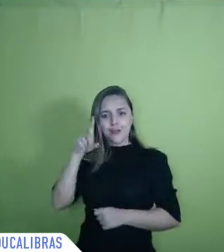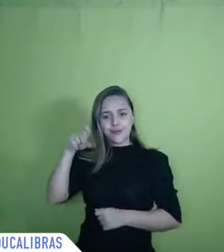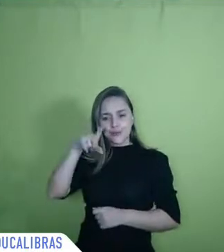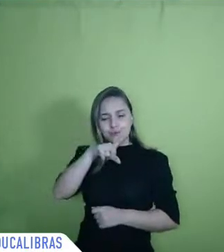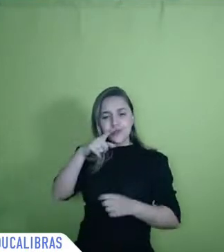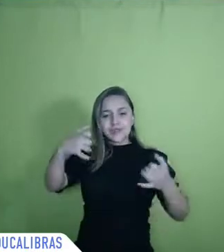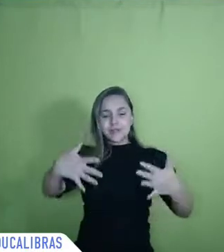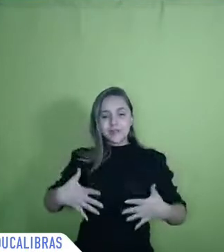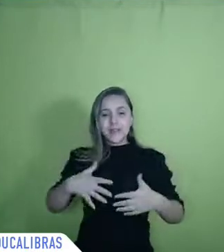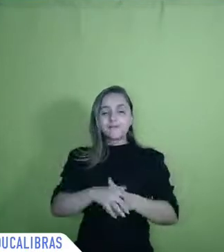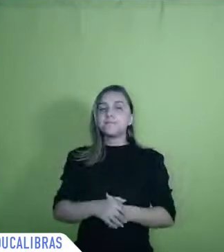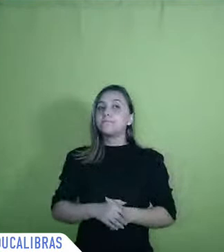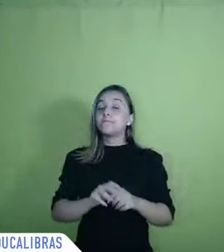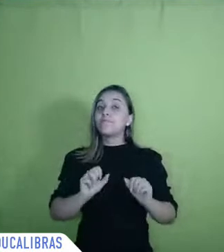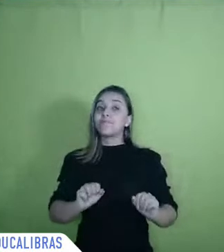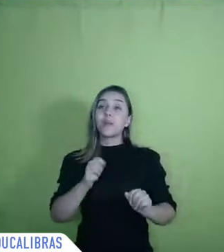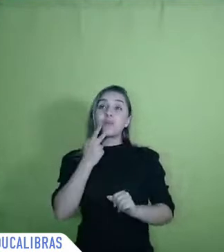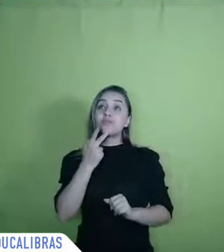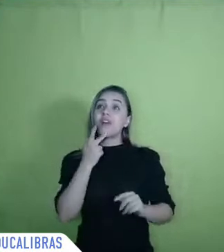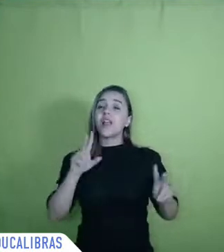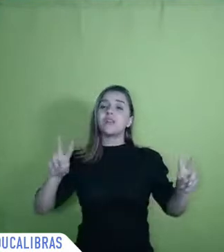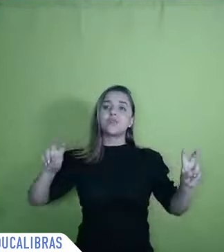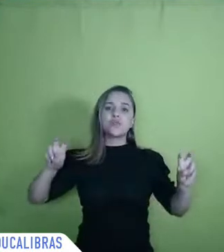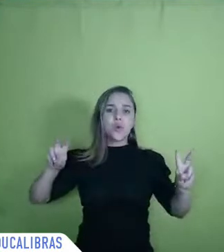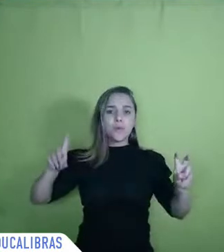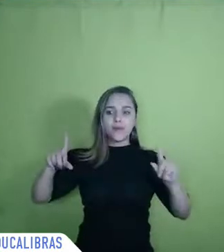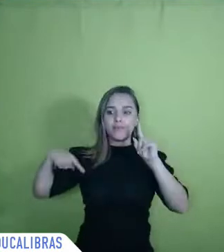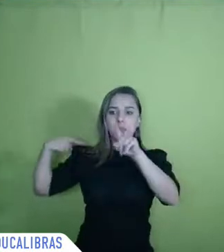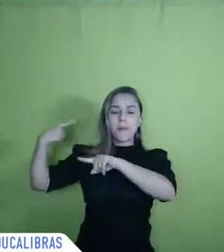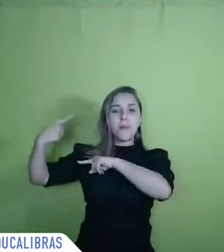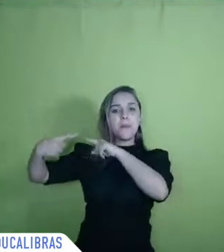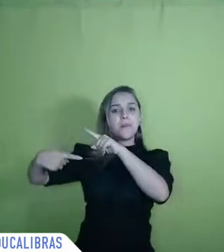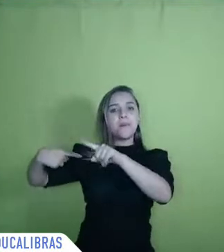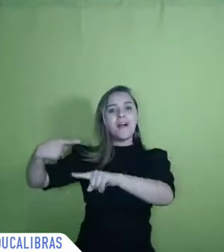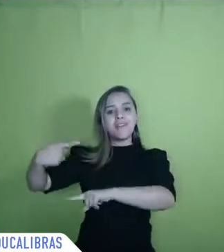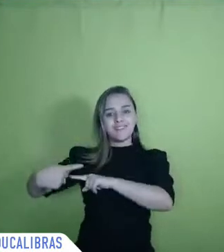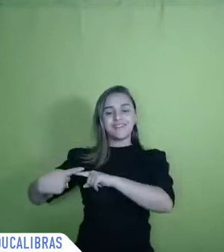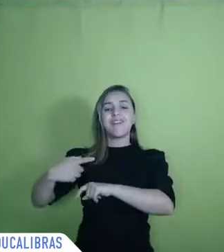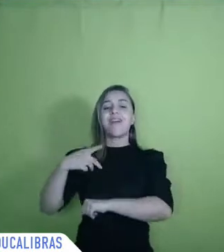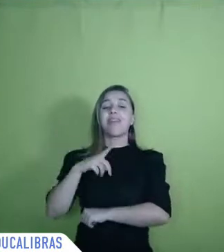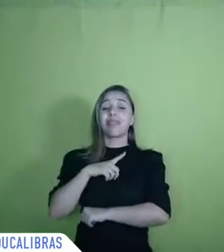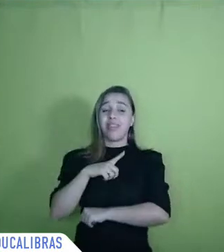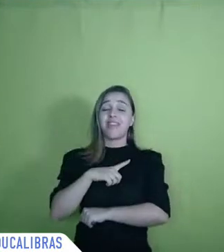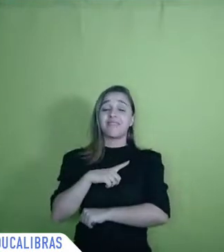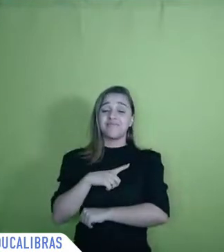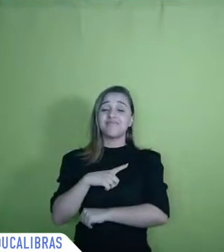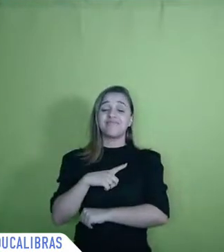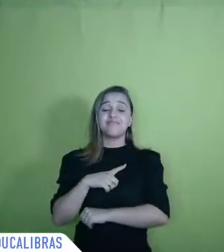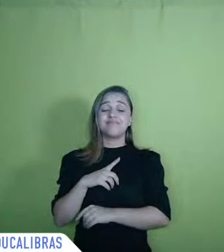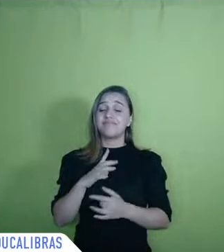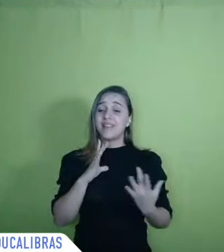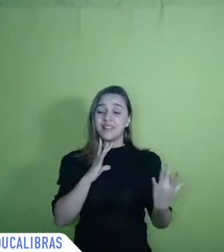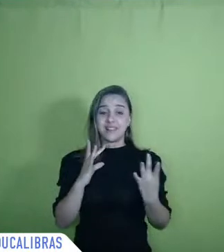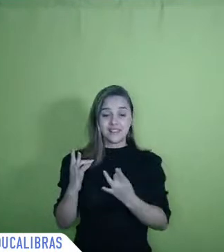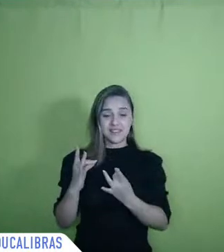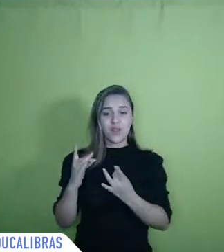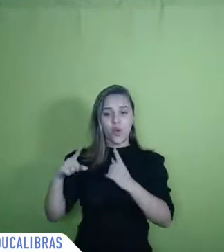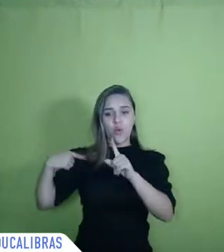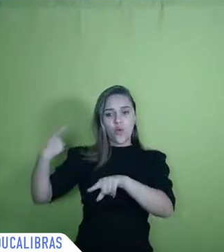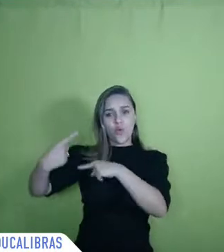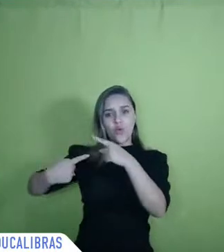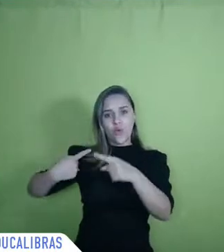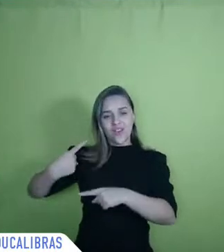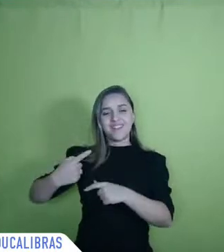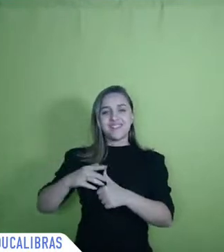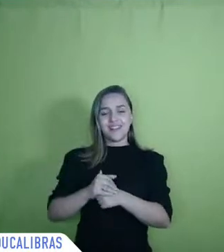generations or decades to get to much lower levels of inequality. And I mean, it depends what thresholds we